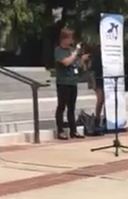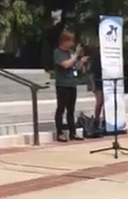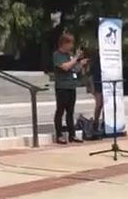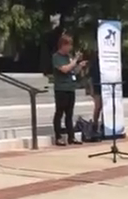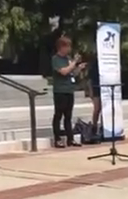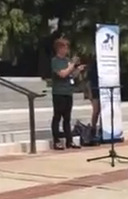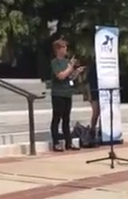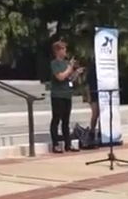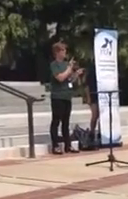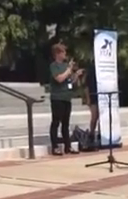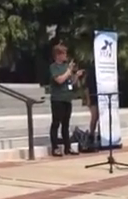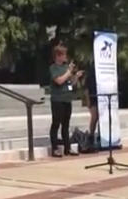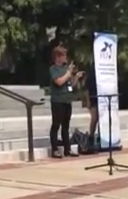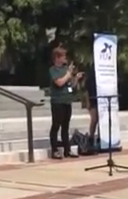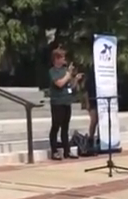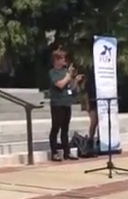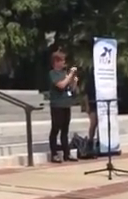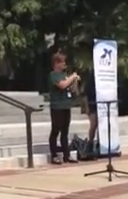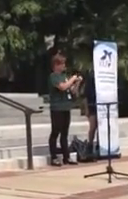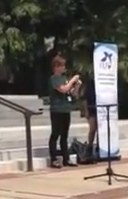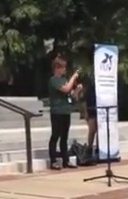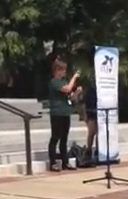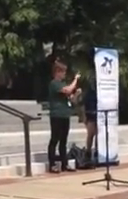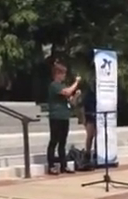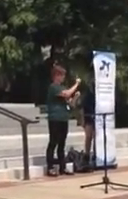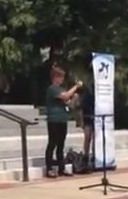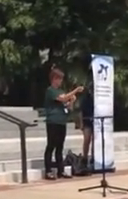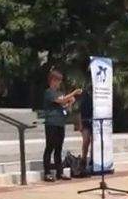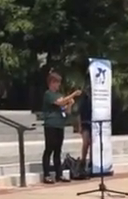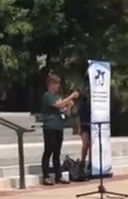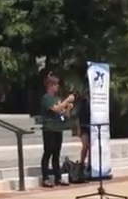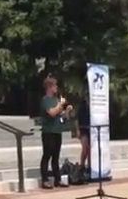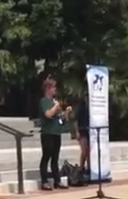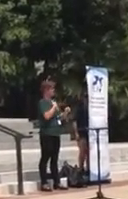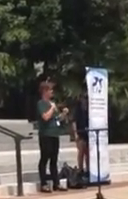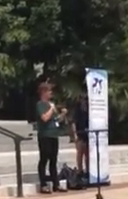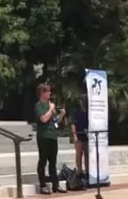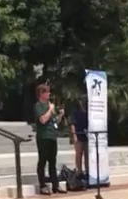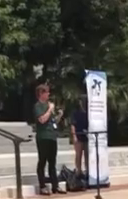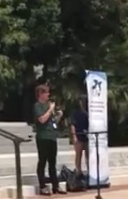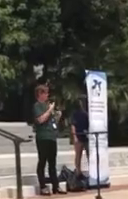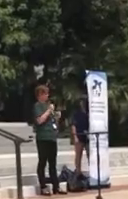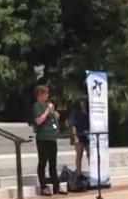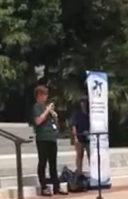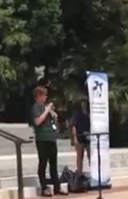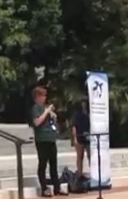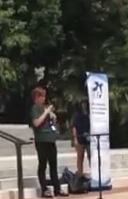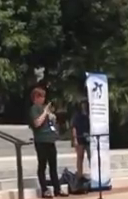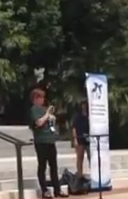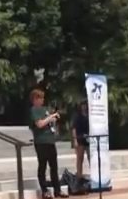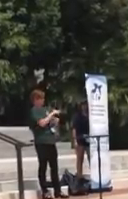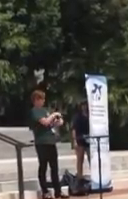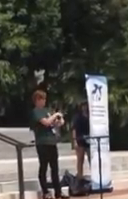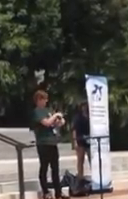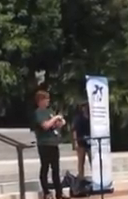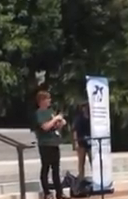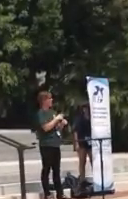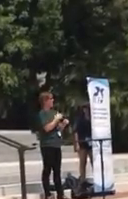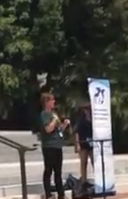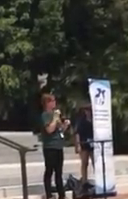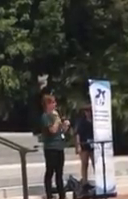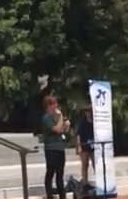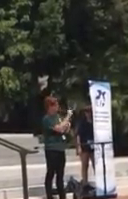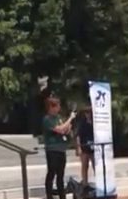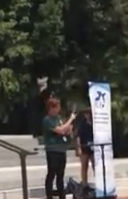In 2010, and I was a junior in high school at the time, and I went